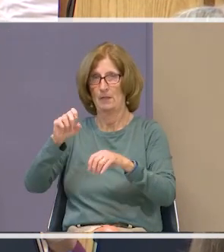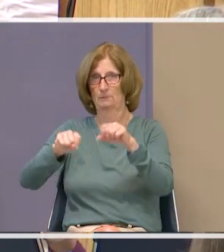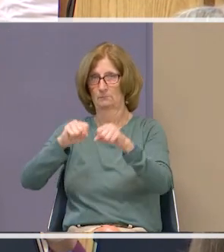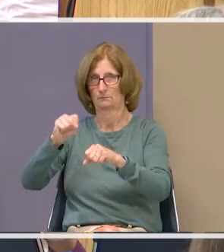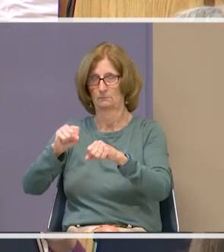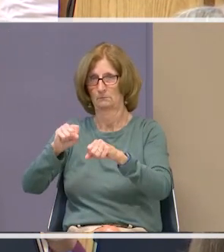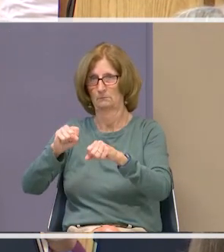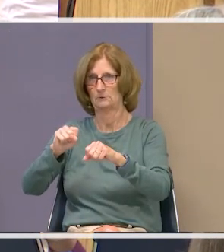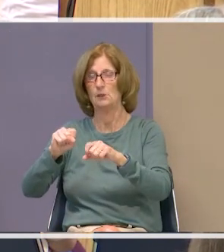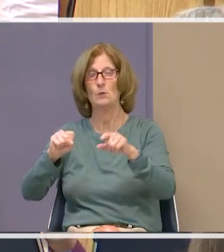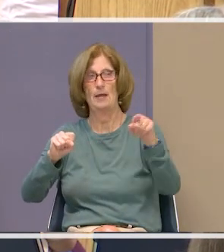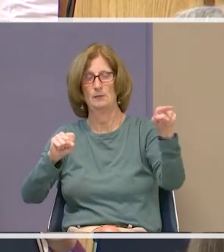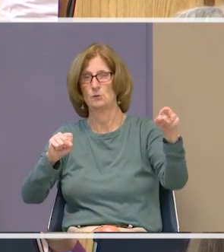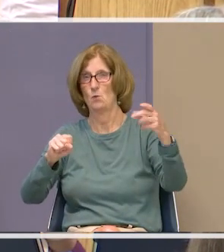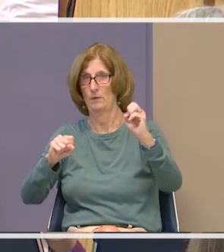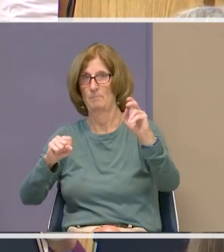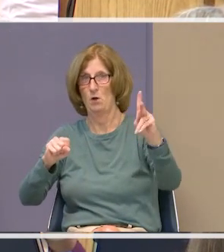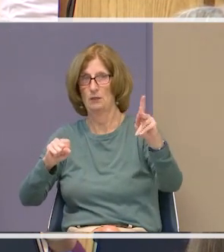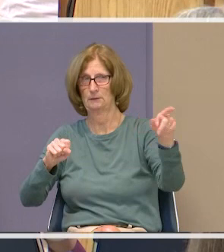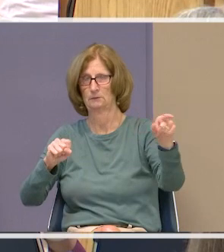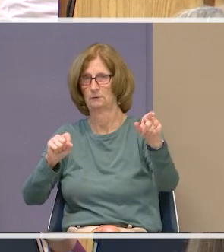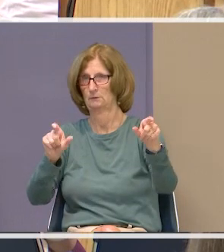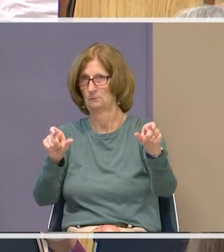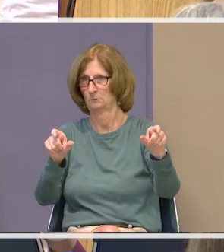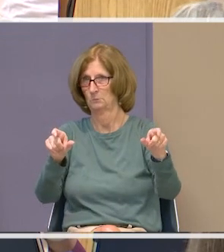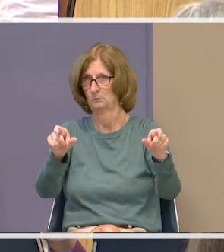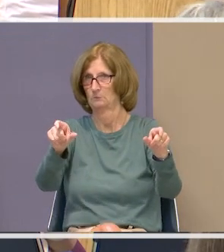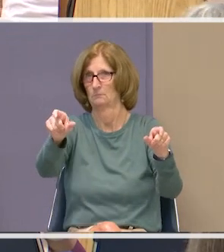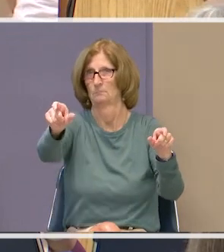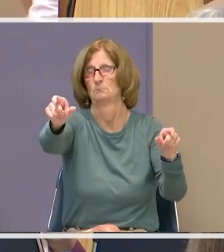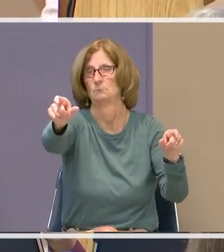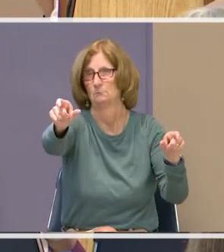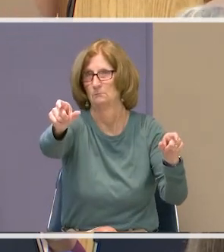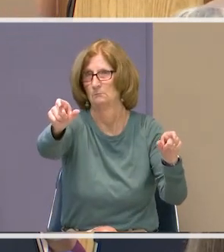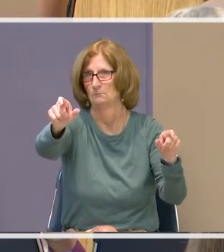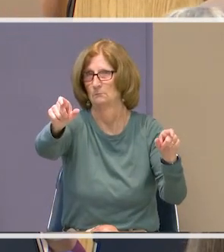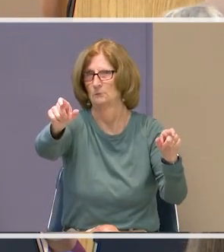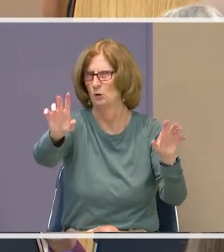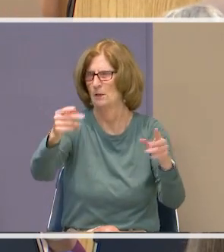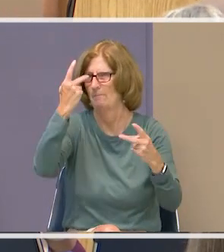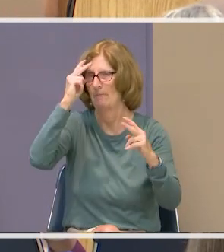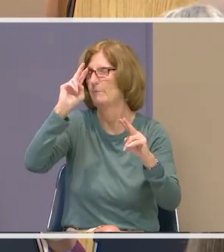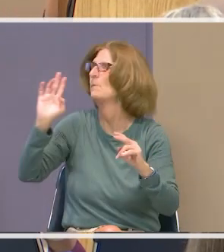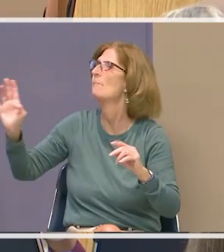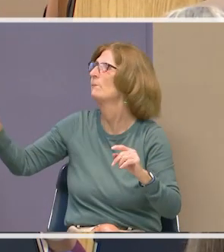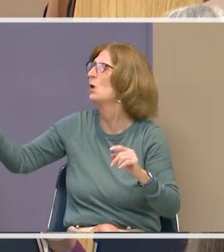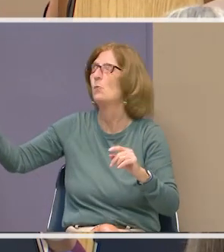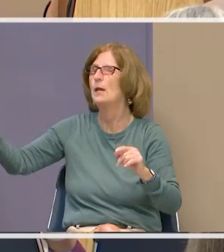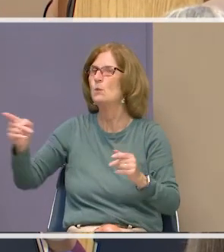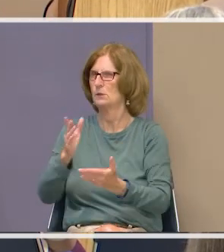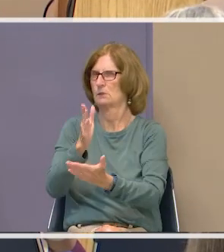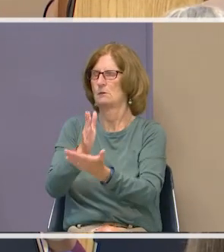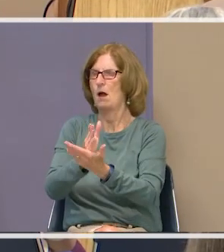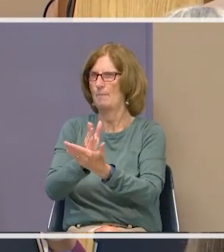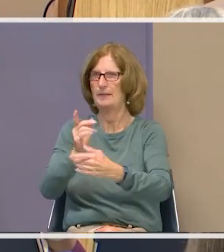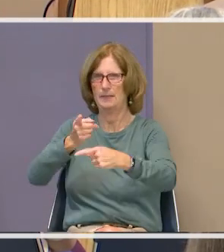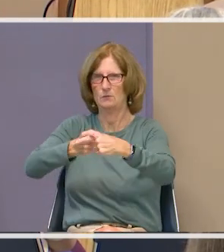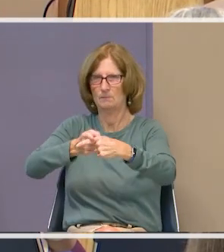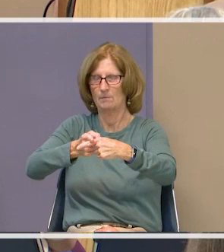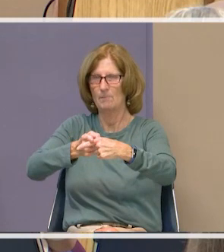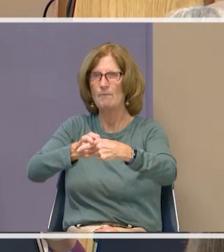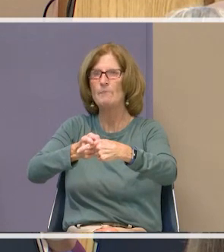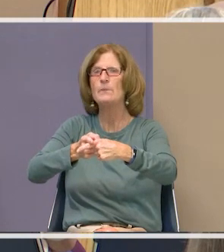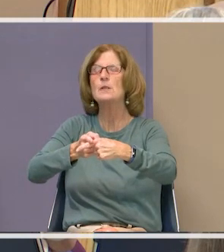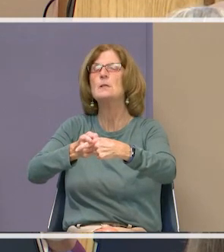across from the park? Are you also extending the bike lane? Or did I misunderstand? It would terminate at the intersection. So